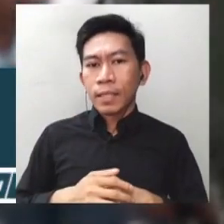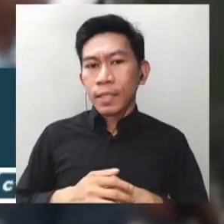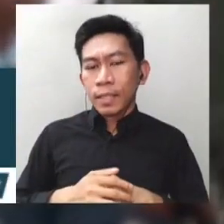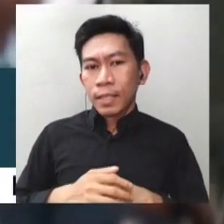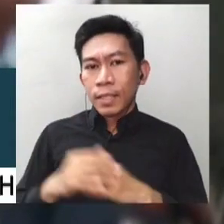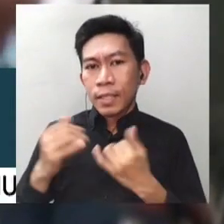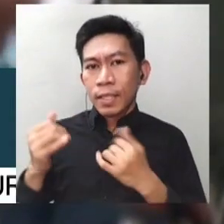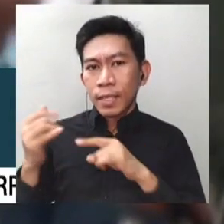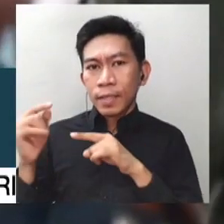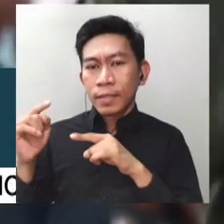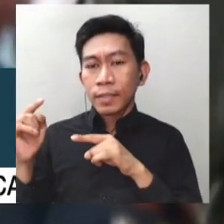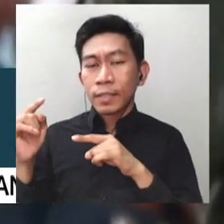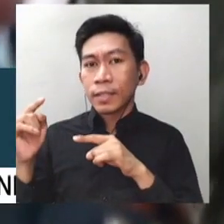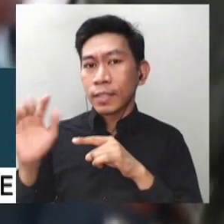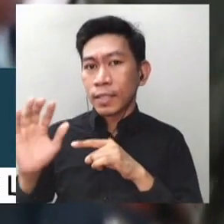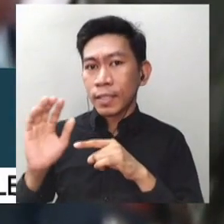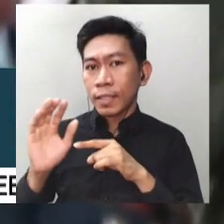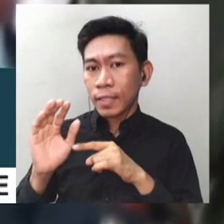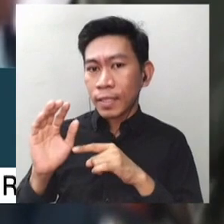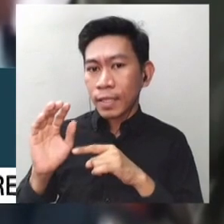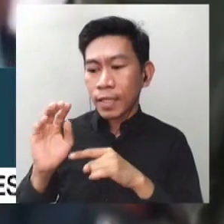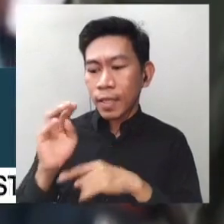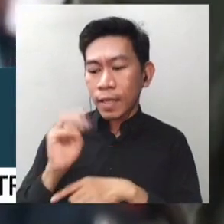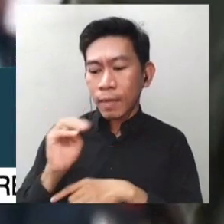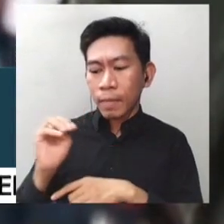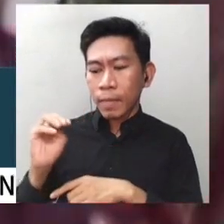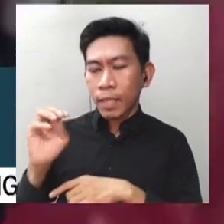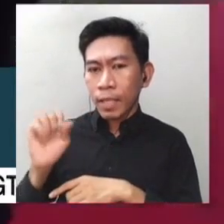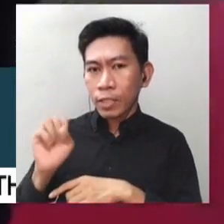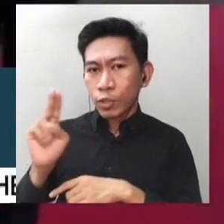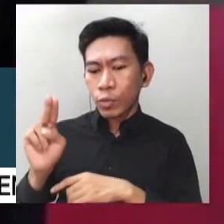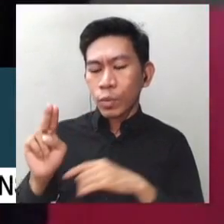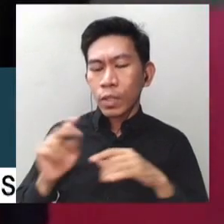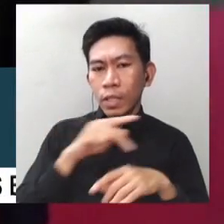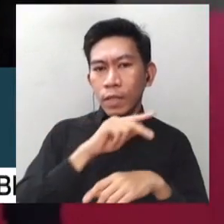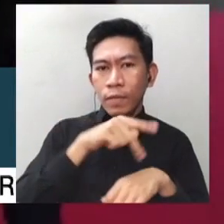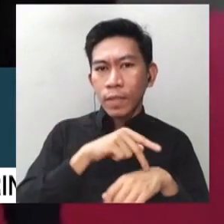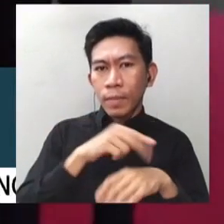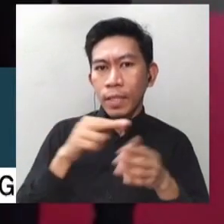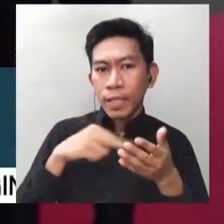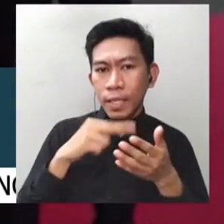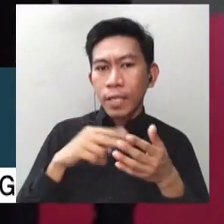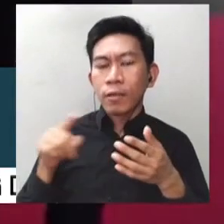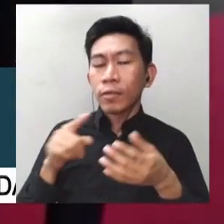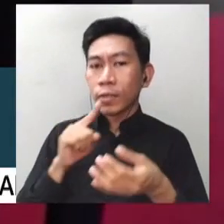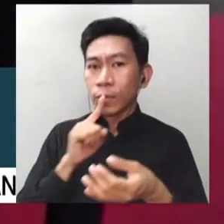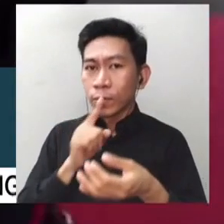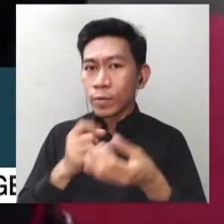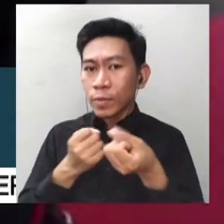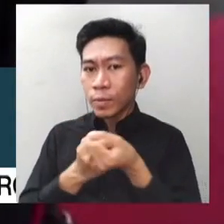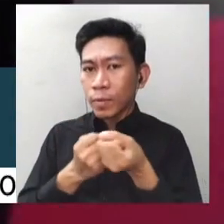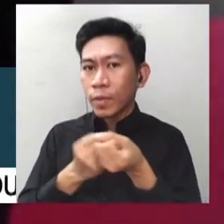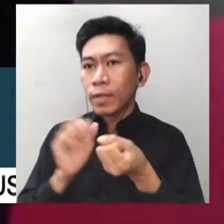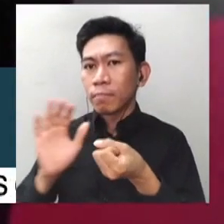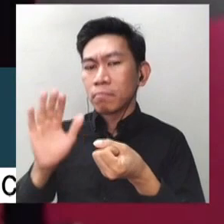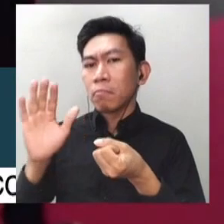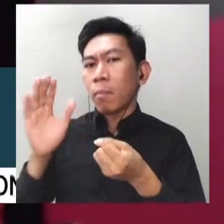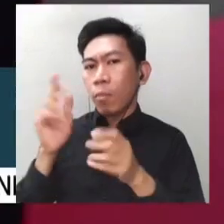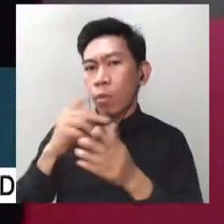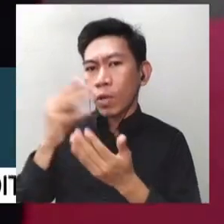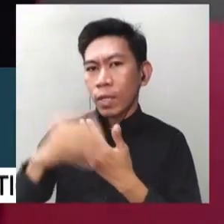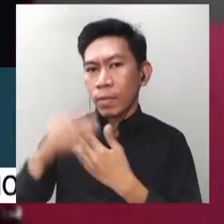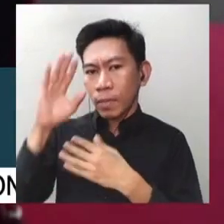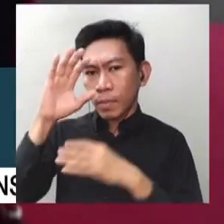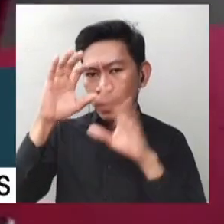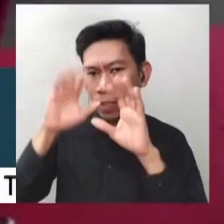field. According to the MMSU and PhilRice, this is in support of the president's agriculture program and food security